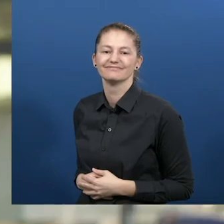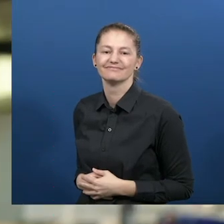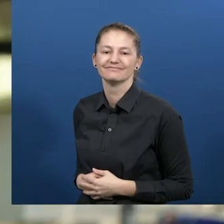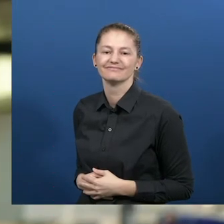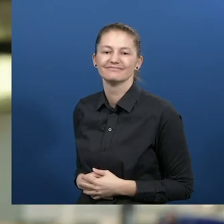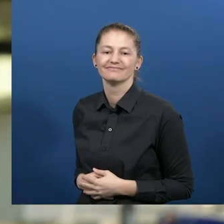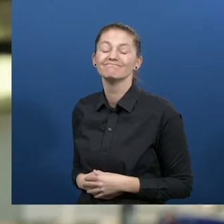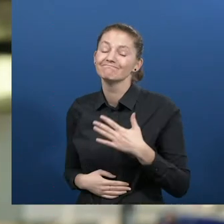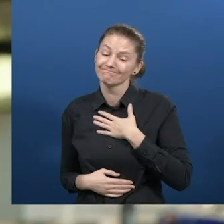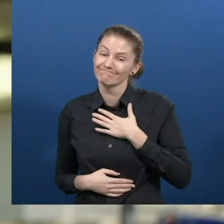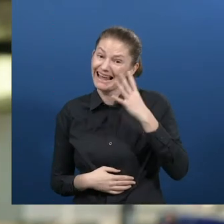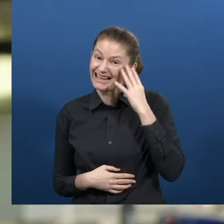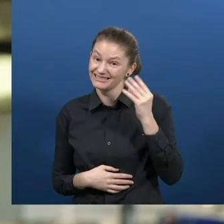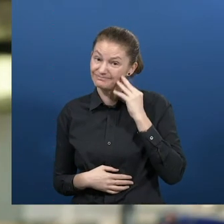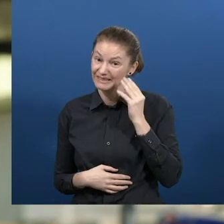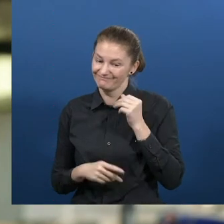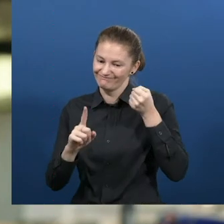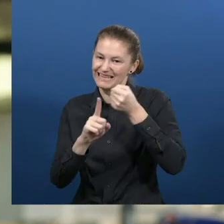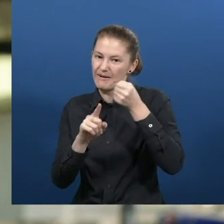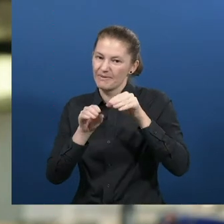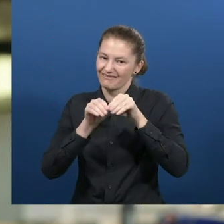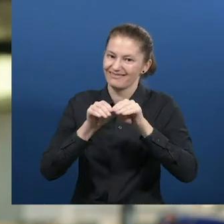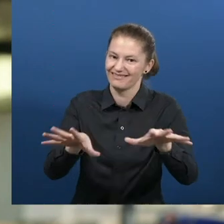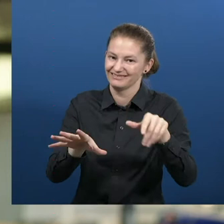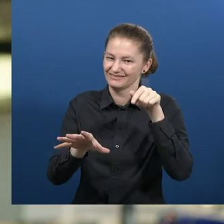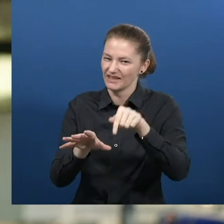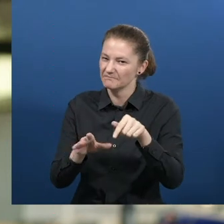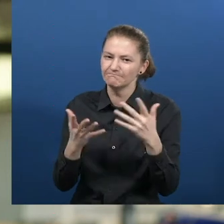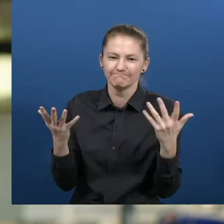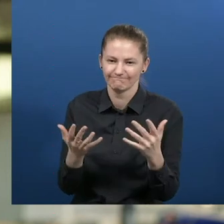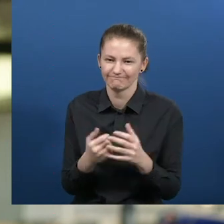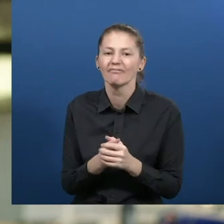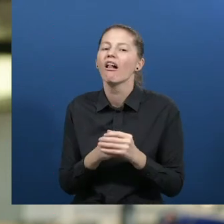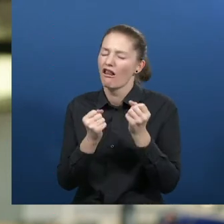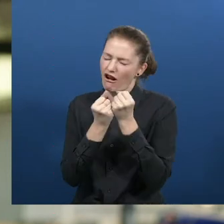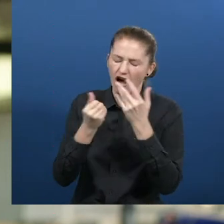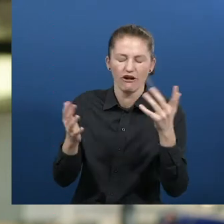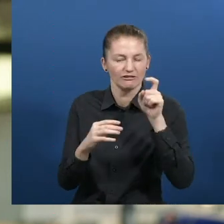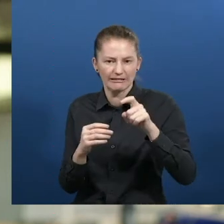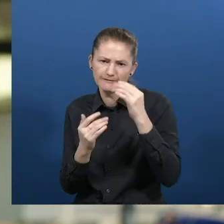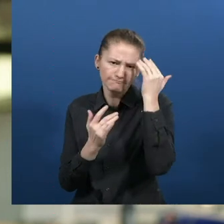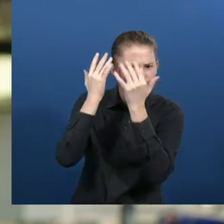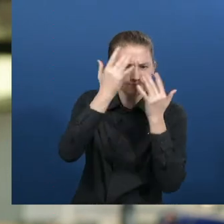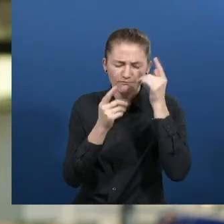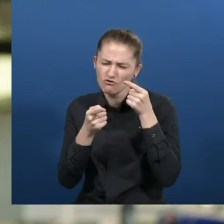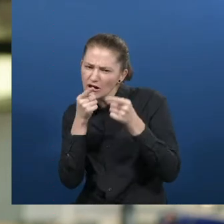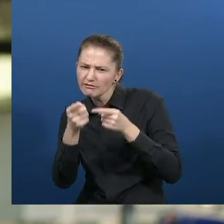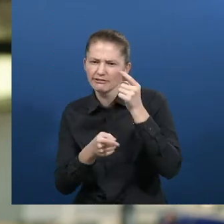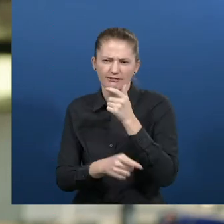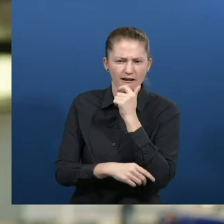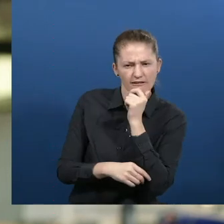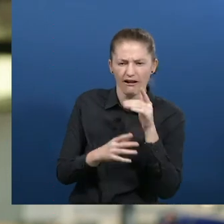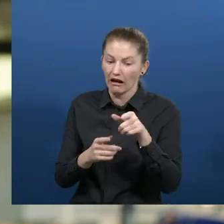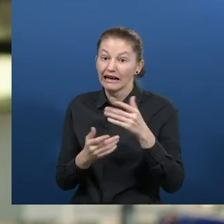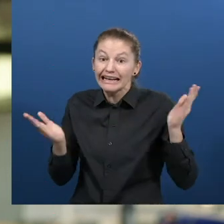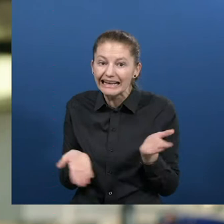My experience with impact transfer is that it has required a lot of critical thinking, which hasn't been easy. But now that we fully understand the root of the problem